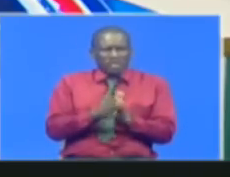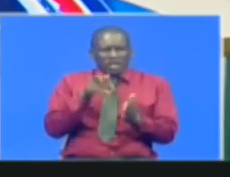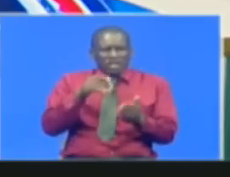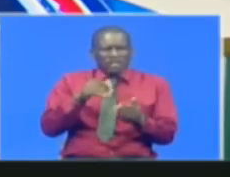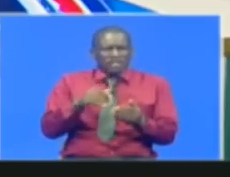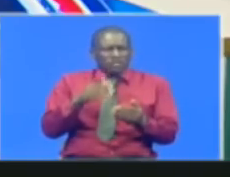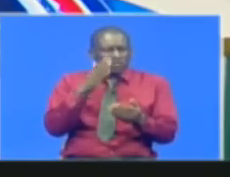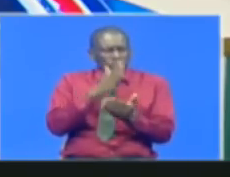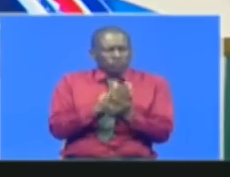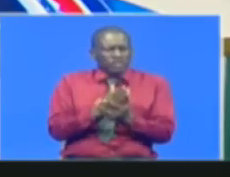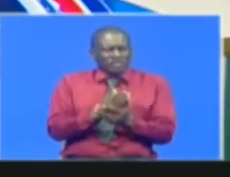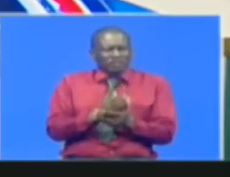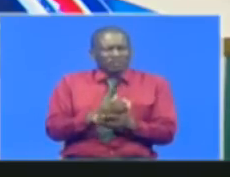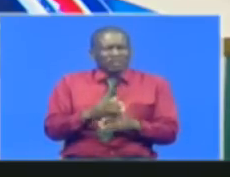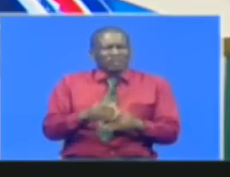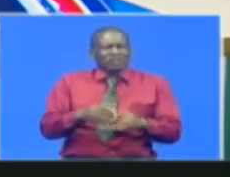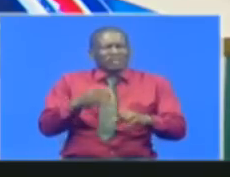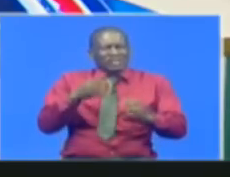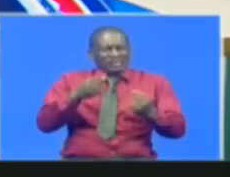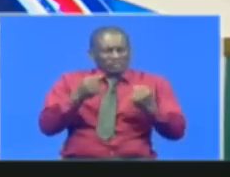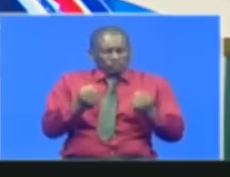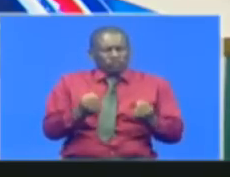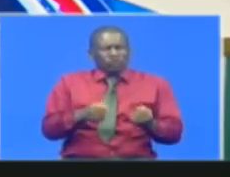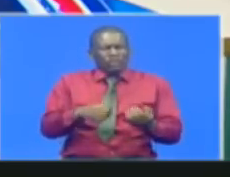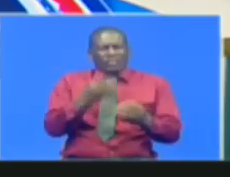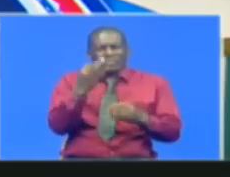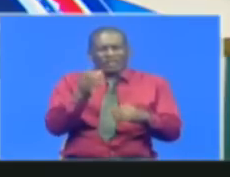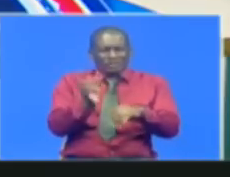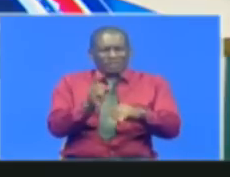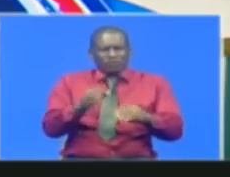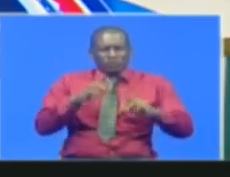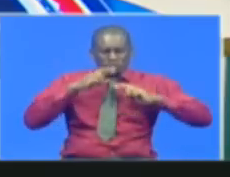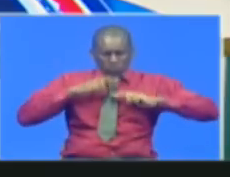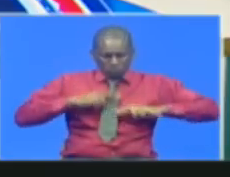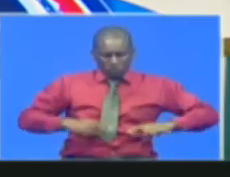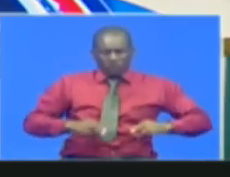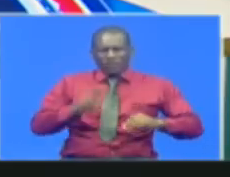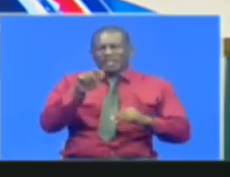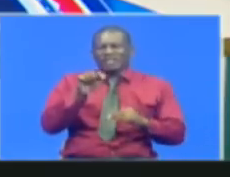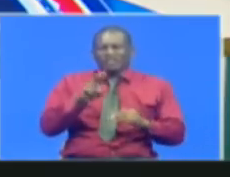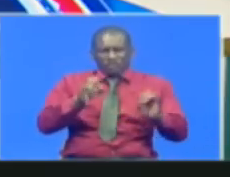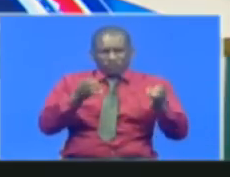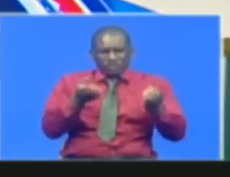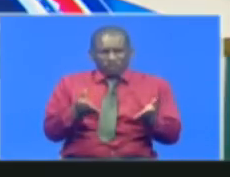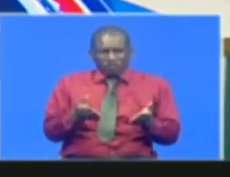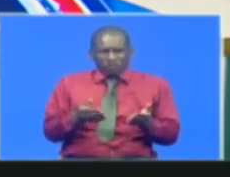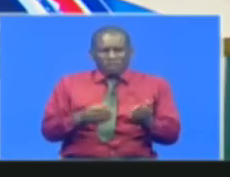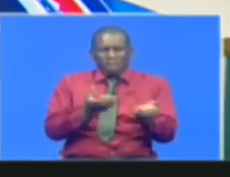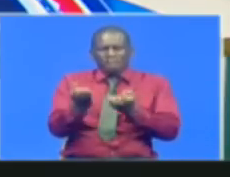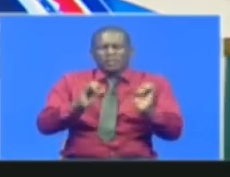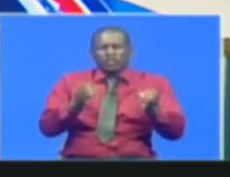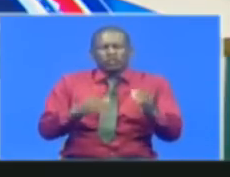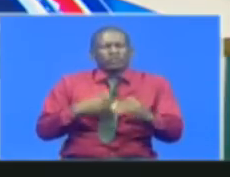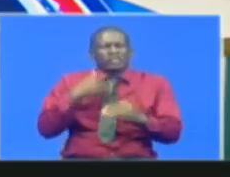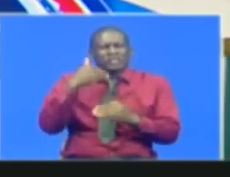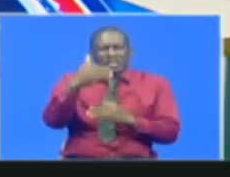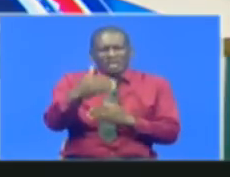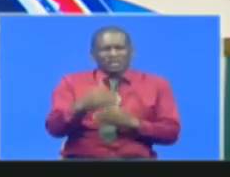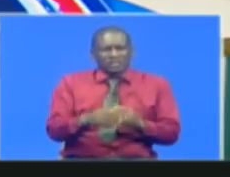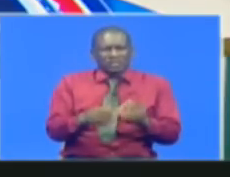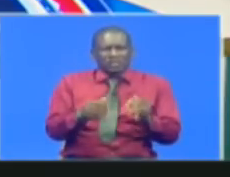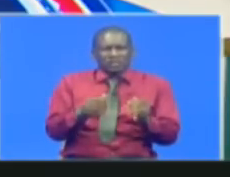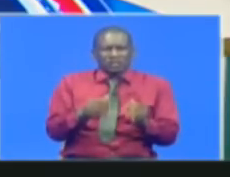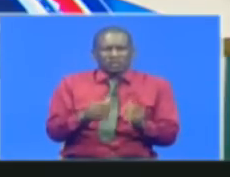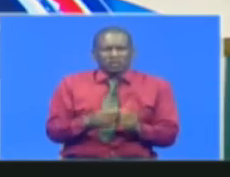heavy 30 minutes. Let's shift focus now. We're taking a break on NTV tonight. The business news with our colleague